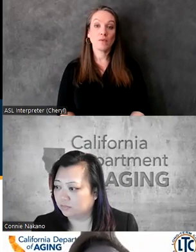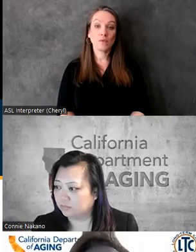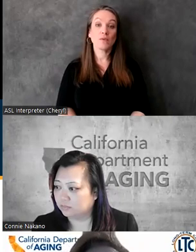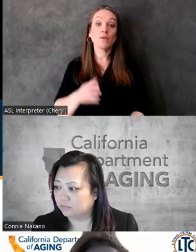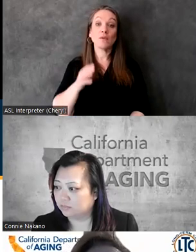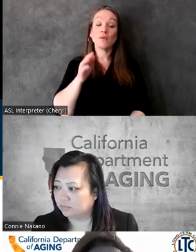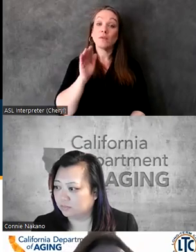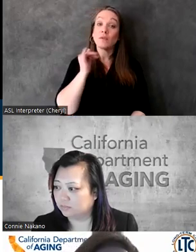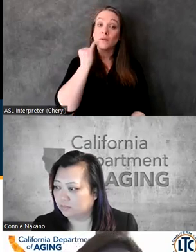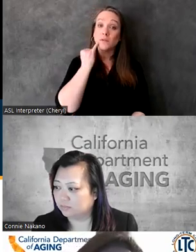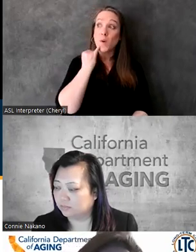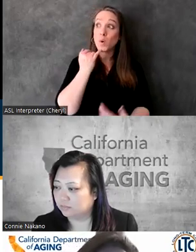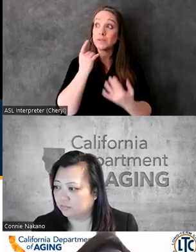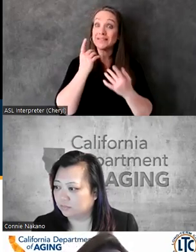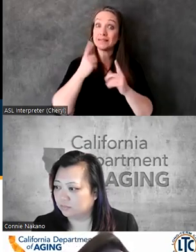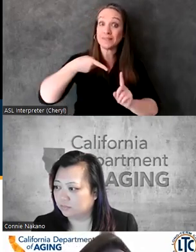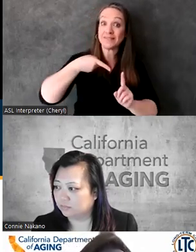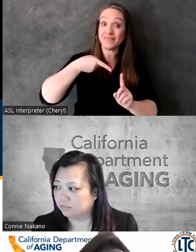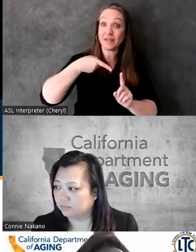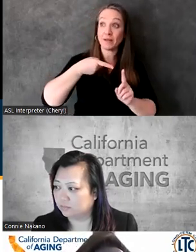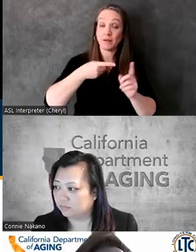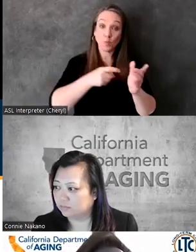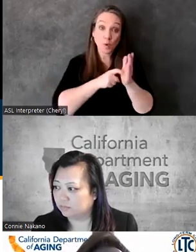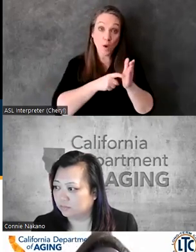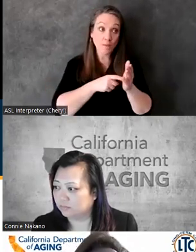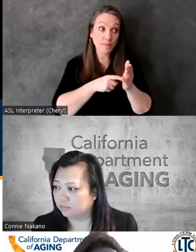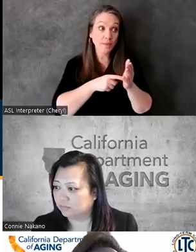requirements as to when a complaint is received,